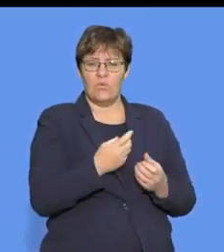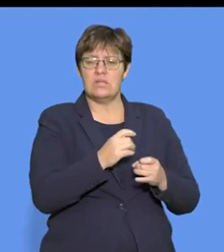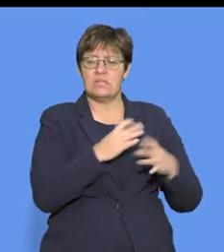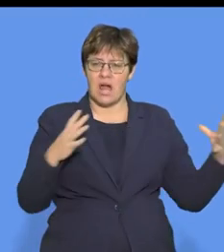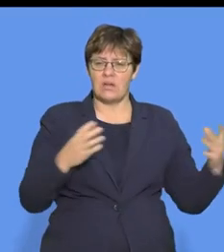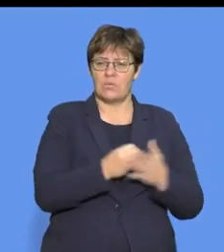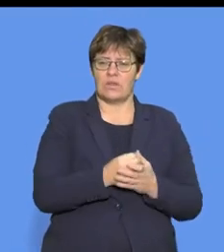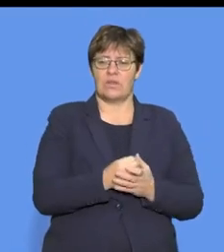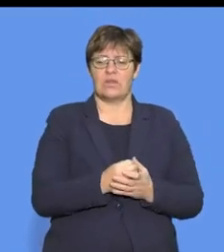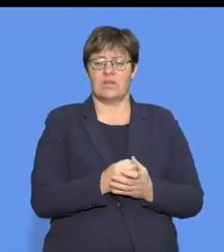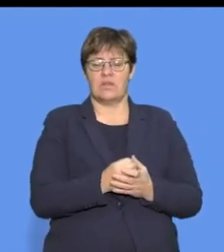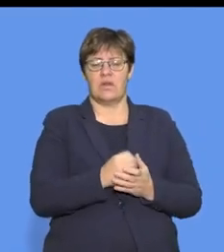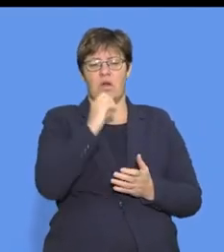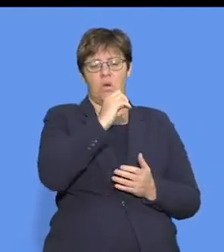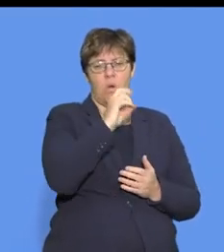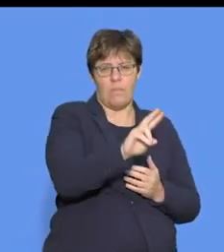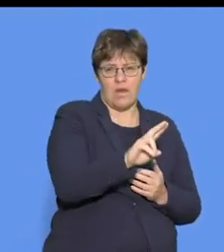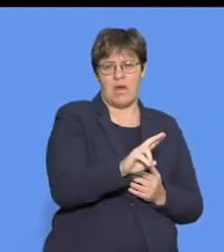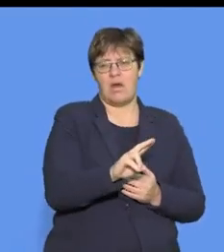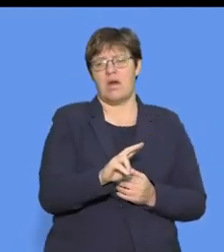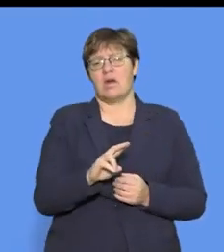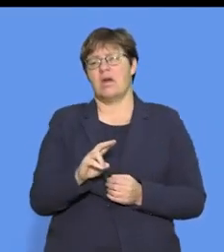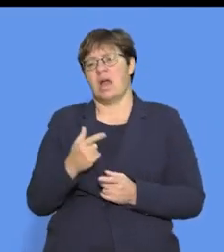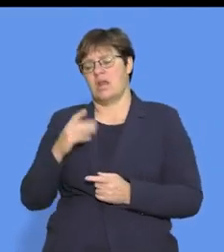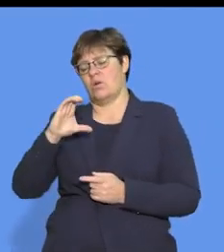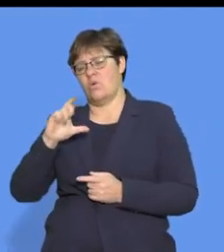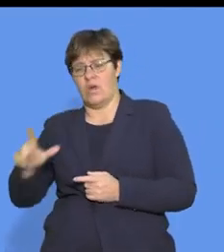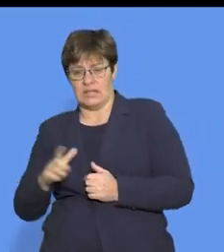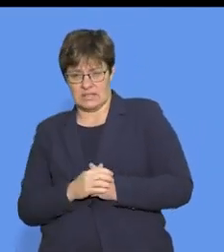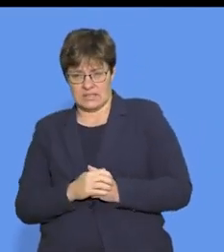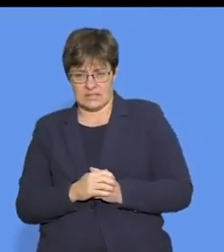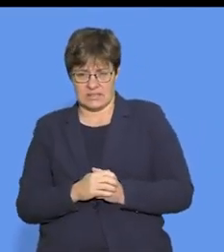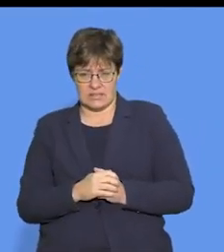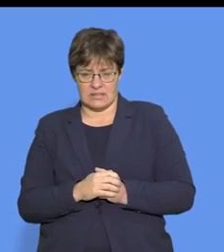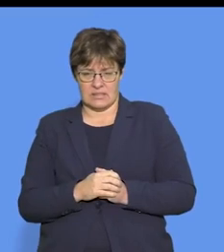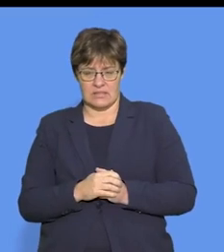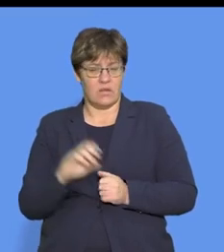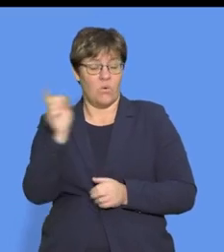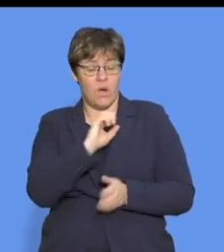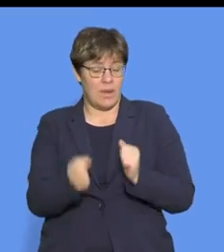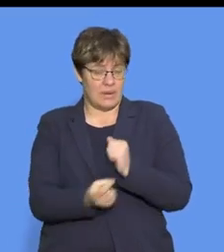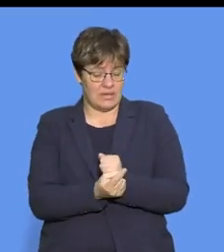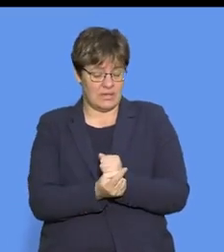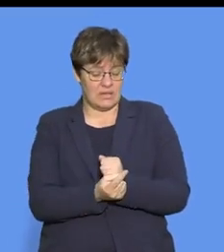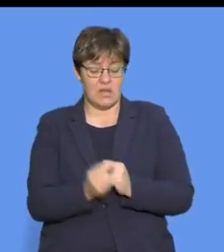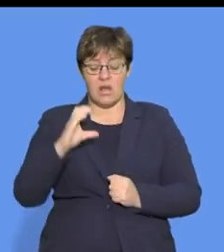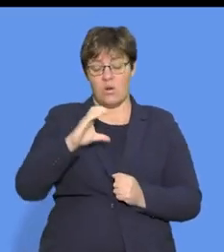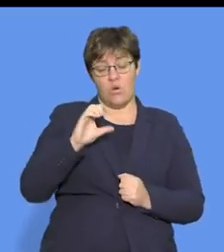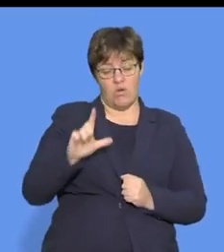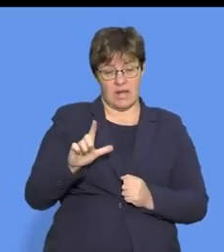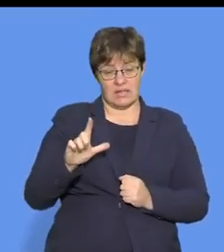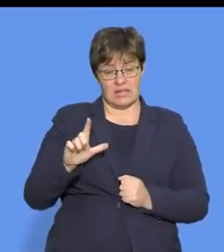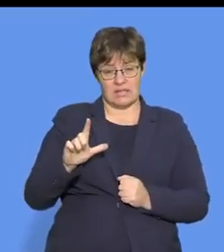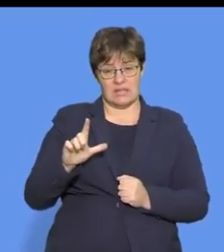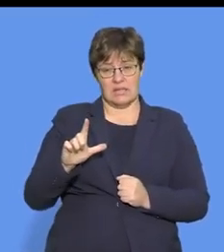copper ions in the solution, and we had chloride ions in the solution. And what happens is the